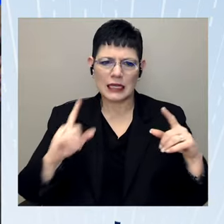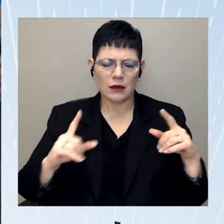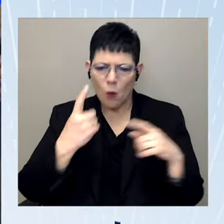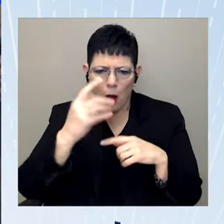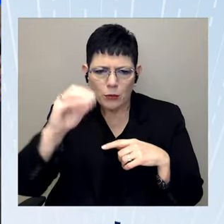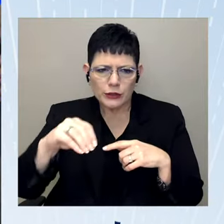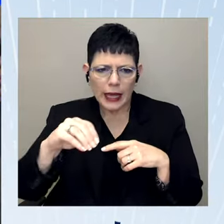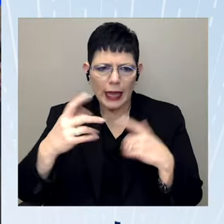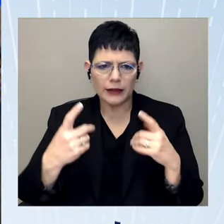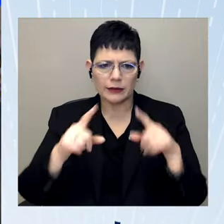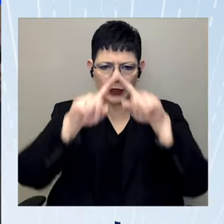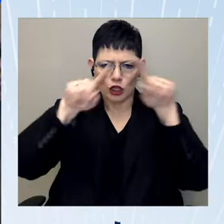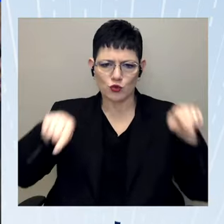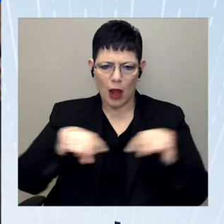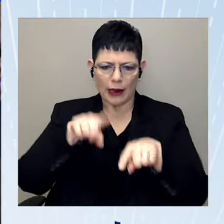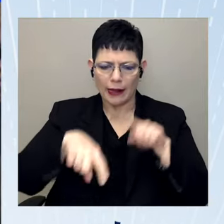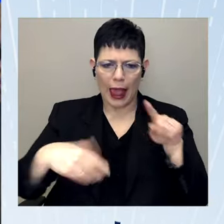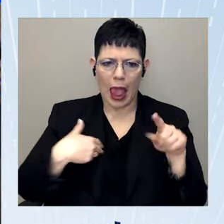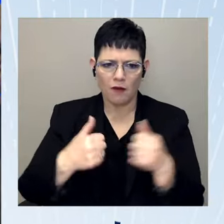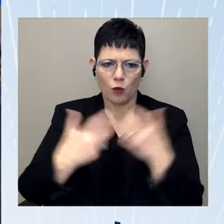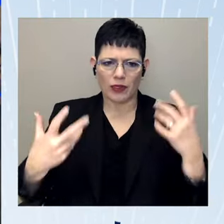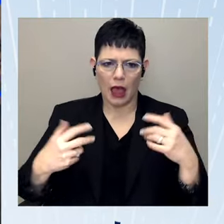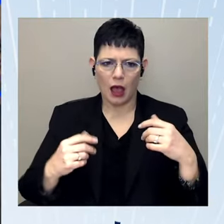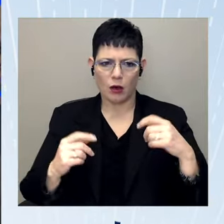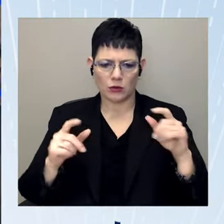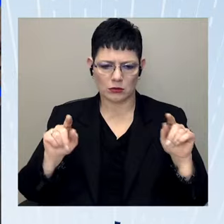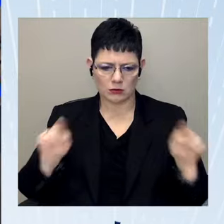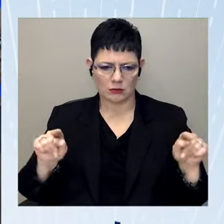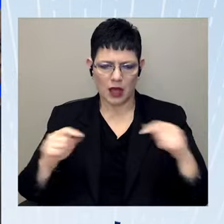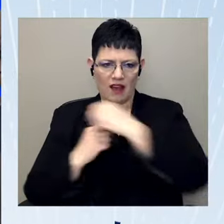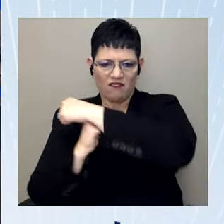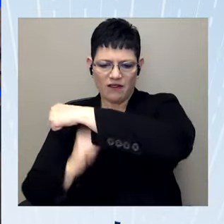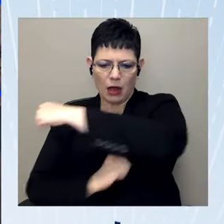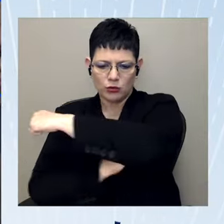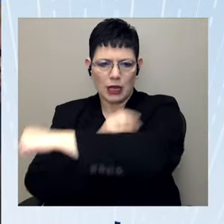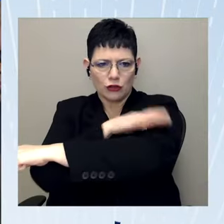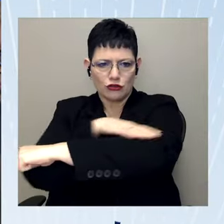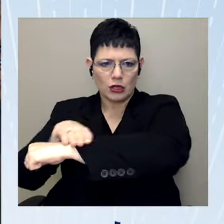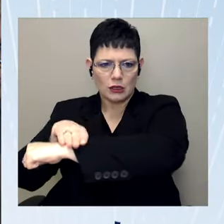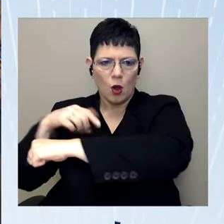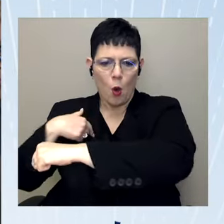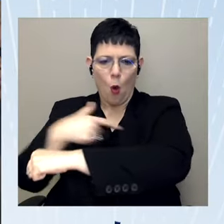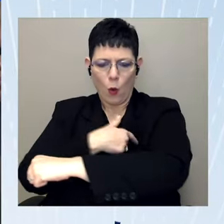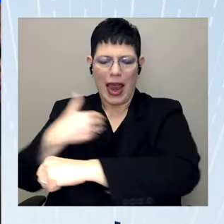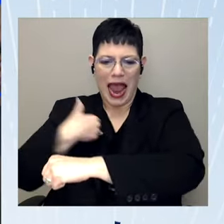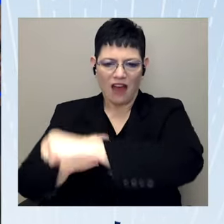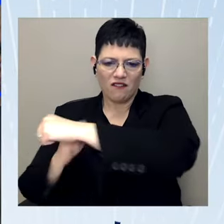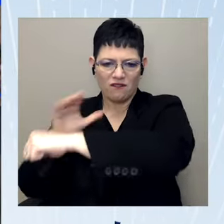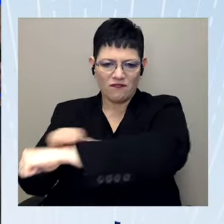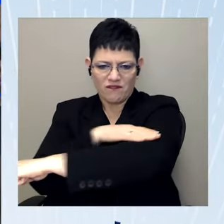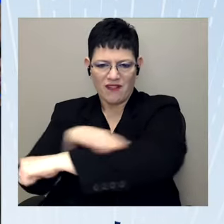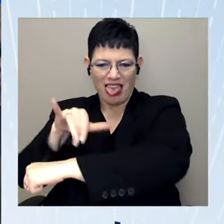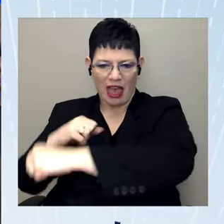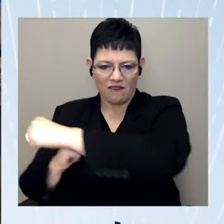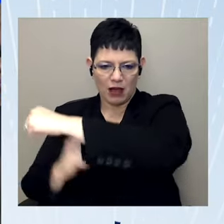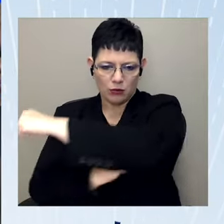can't exist without the foundation. And in here, we have the foundation. You